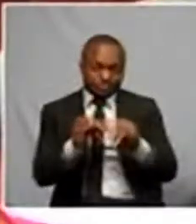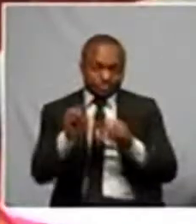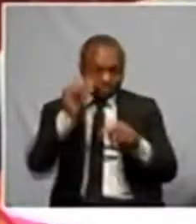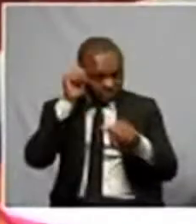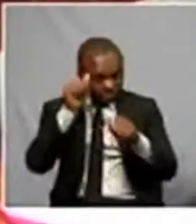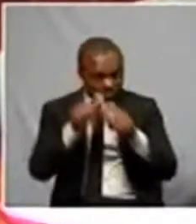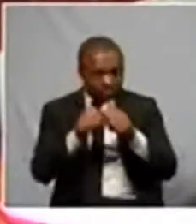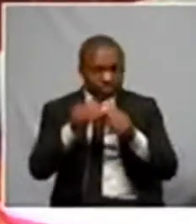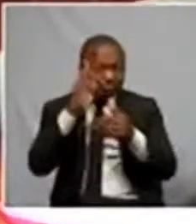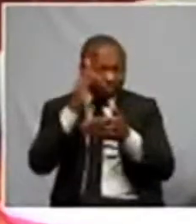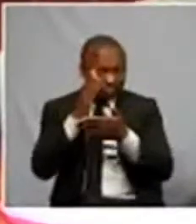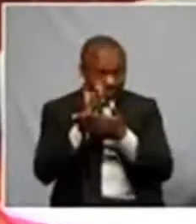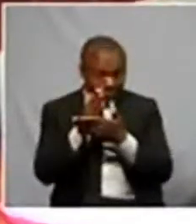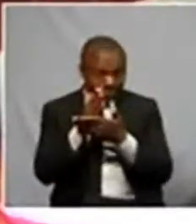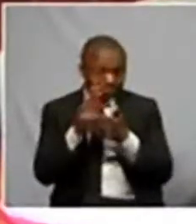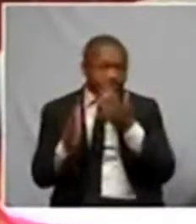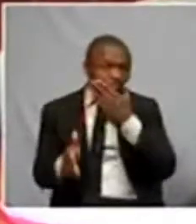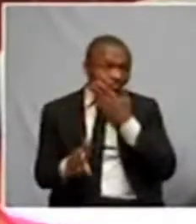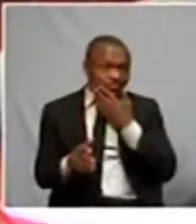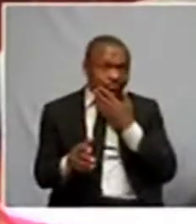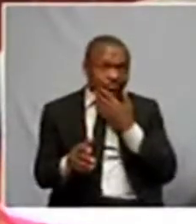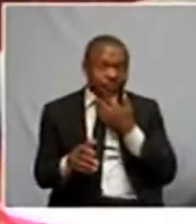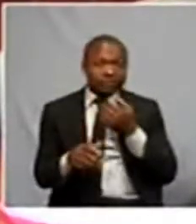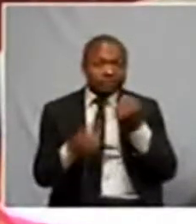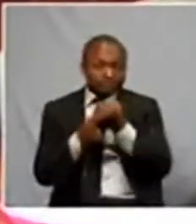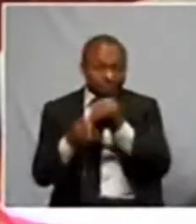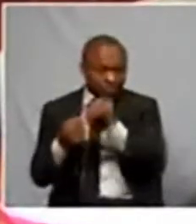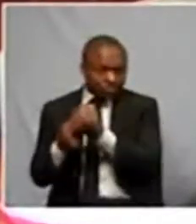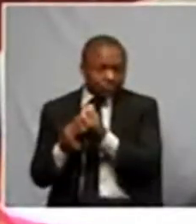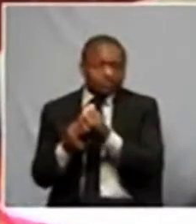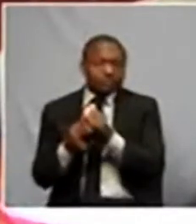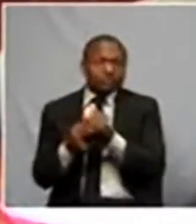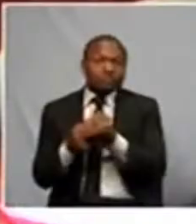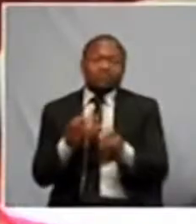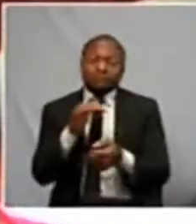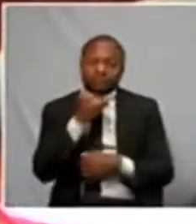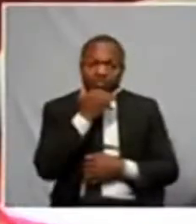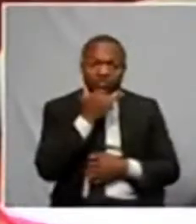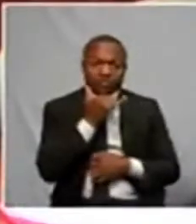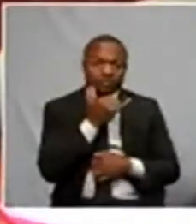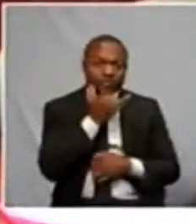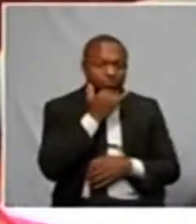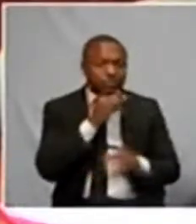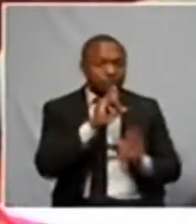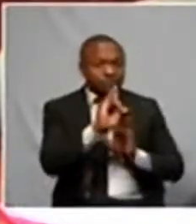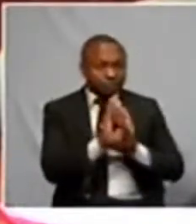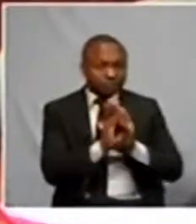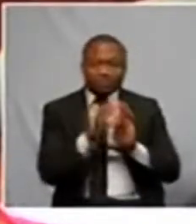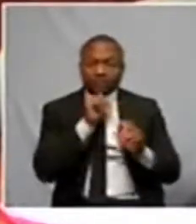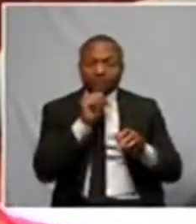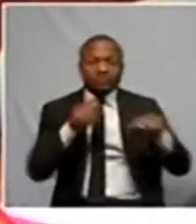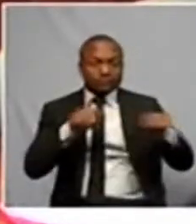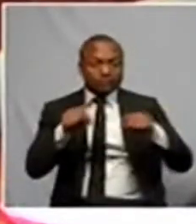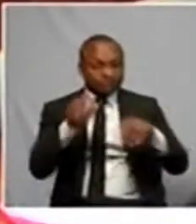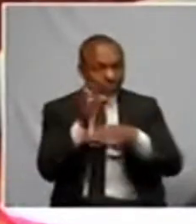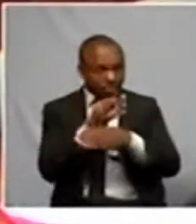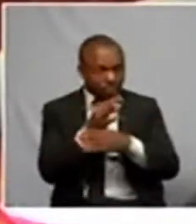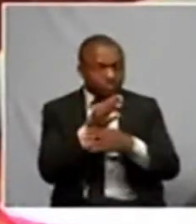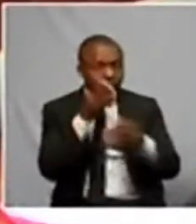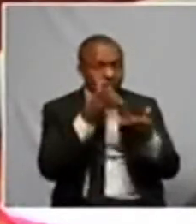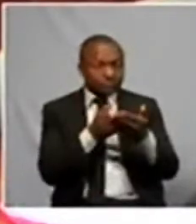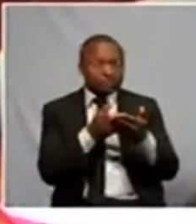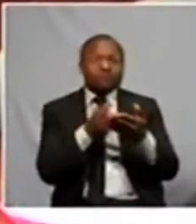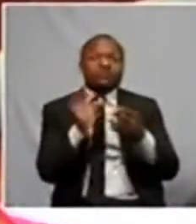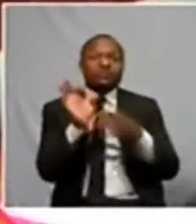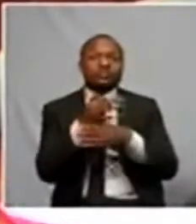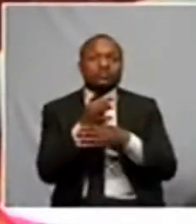agreement prohibits subsidies for illegal, unreported and unregulated fishing, as well as fishing